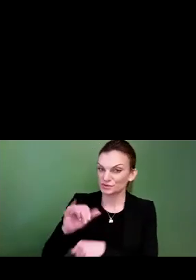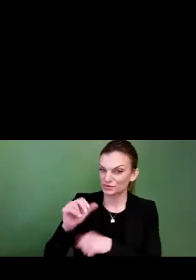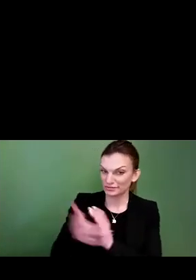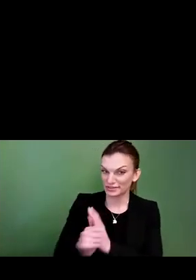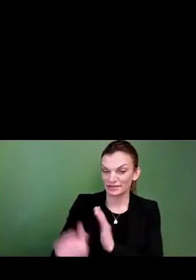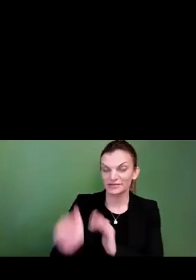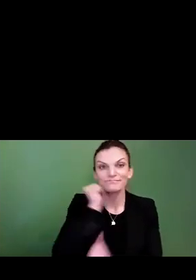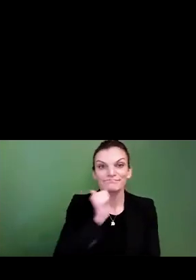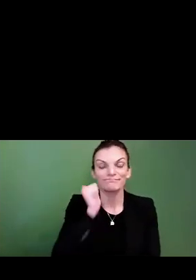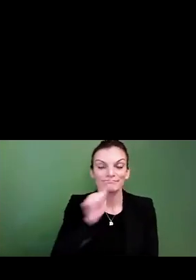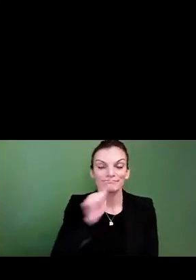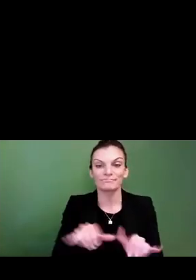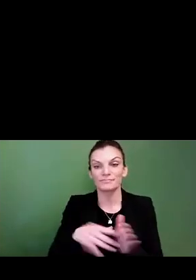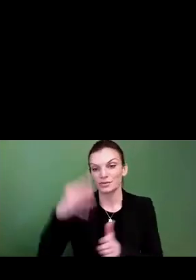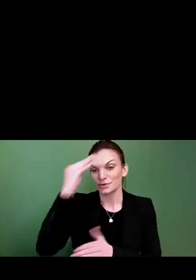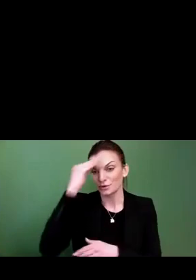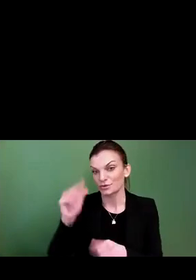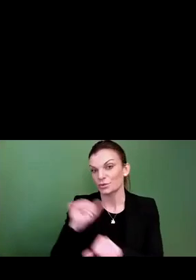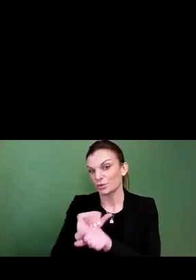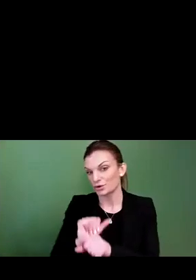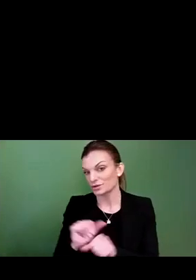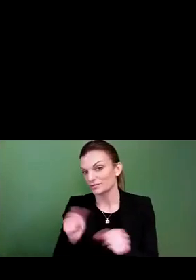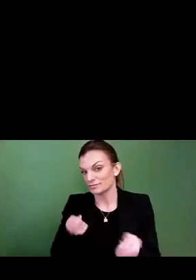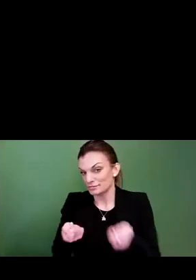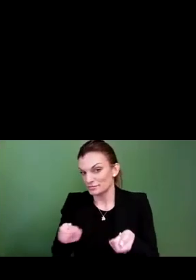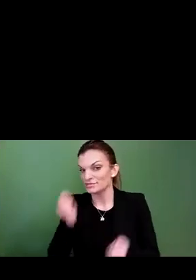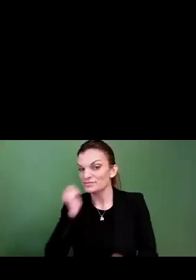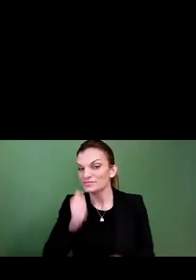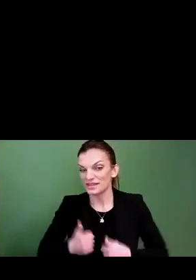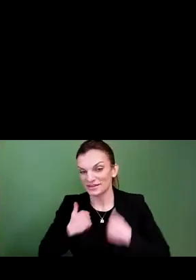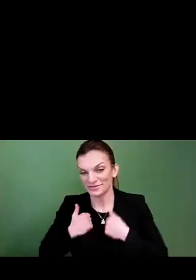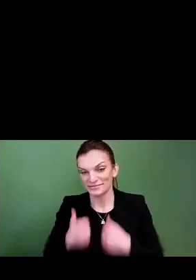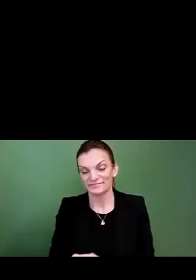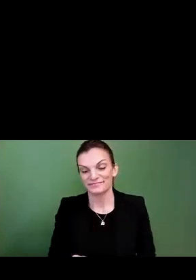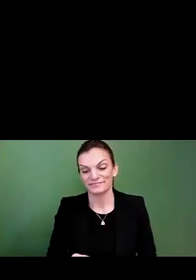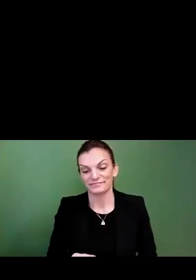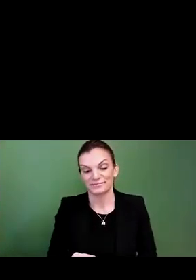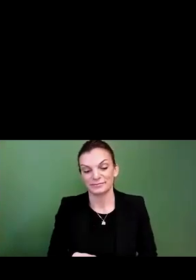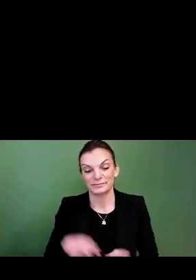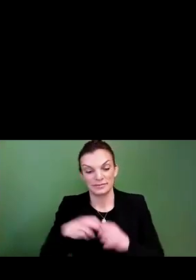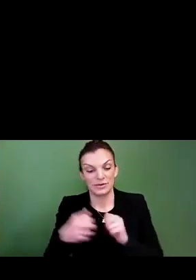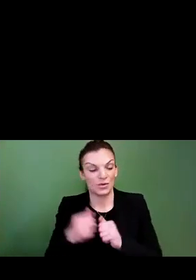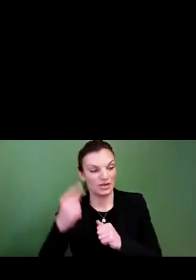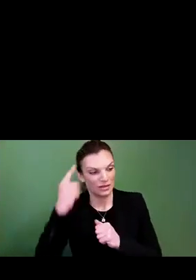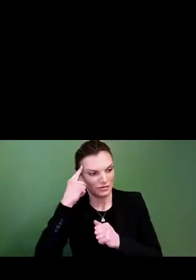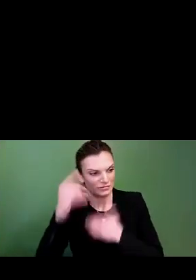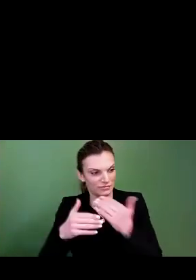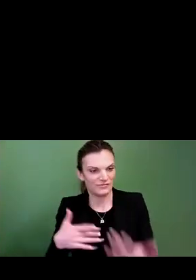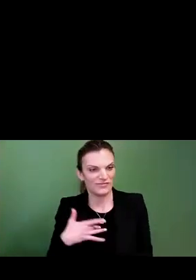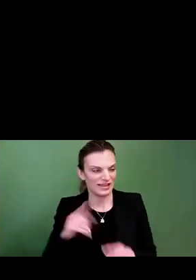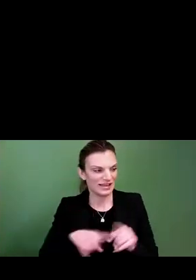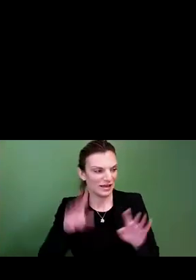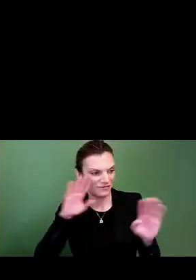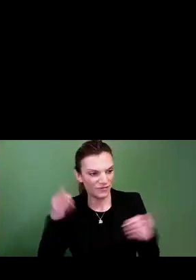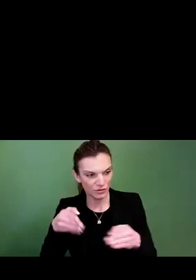every day to learn, work, and manage daily life. Trouble with executive function can make it hard to